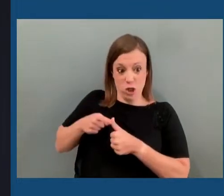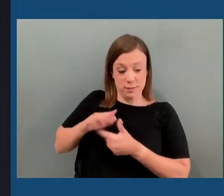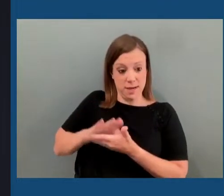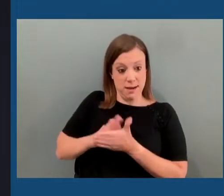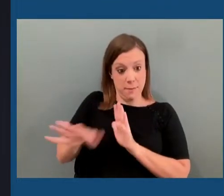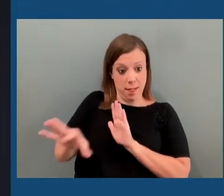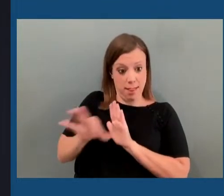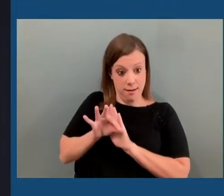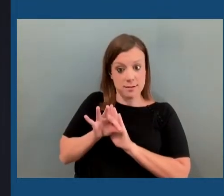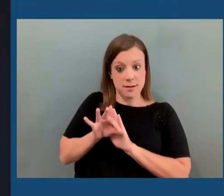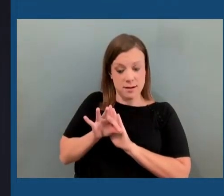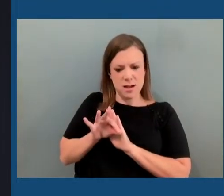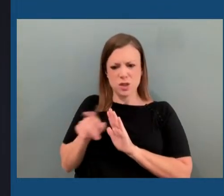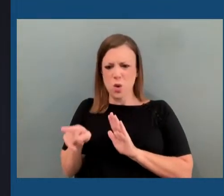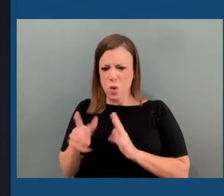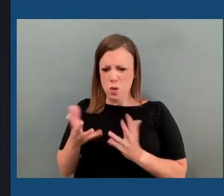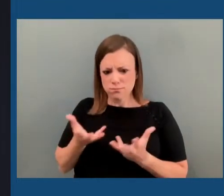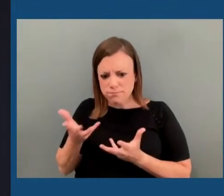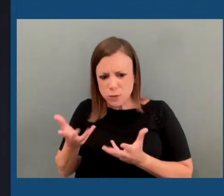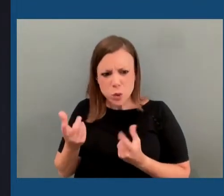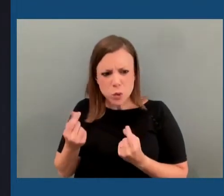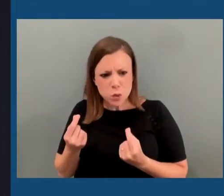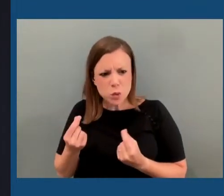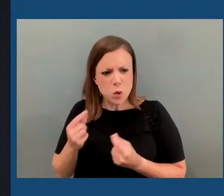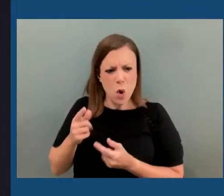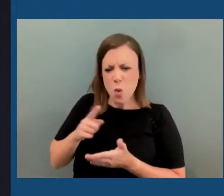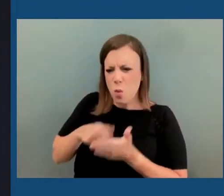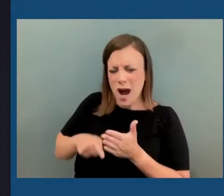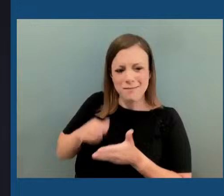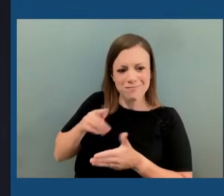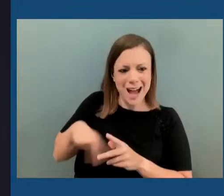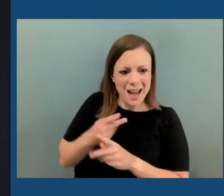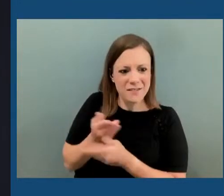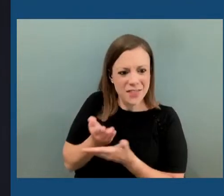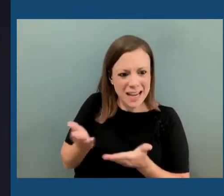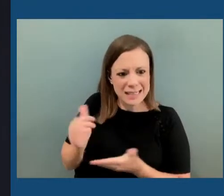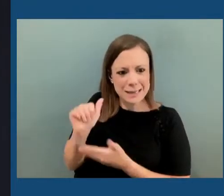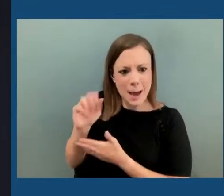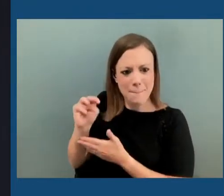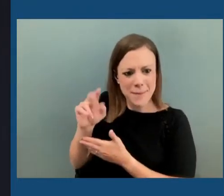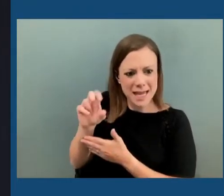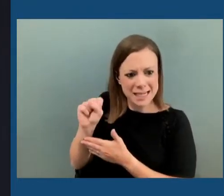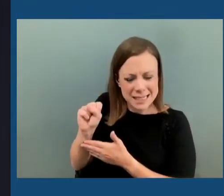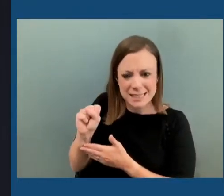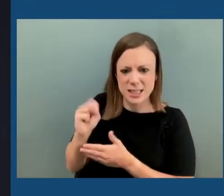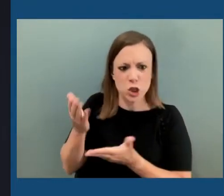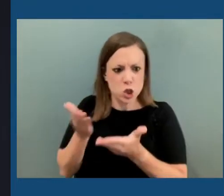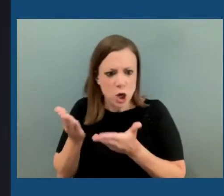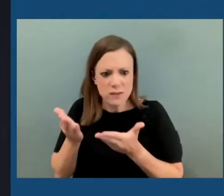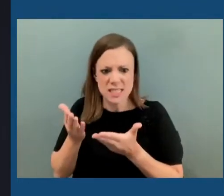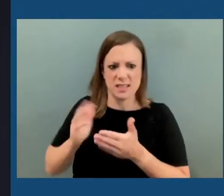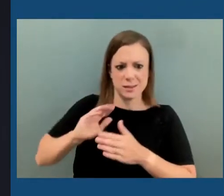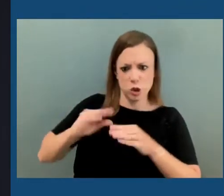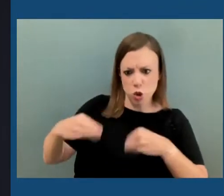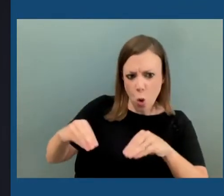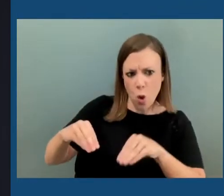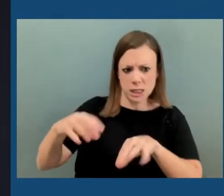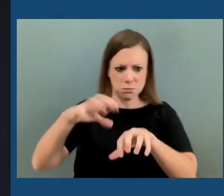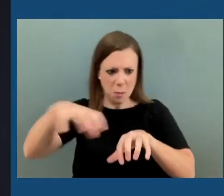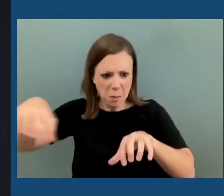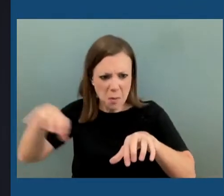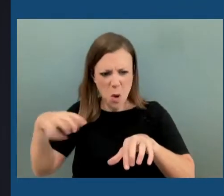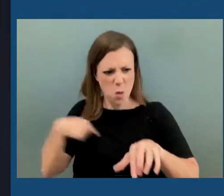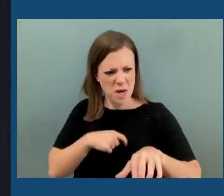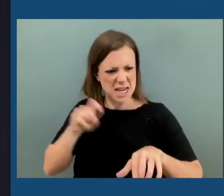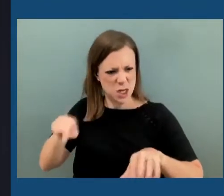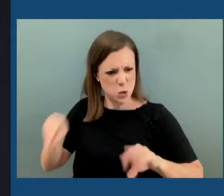airport really a first-class project. And the $18 million in grant funding that was provided by New York